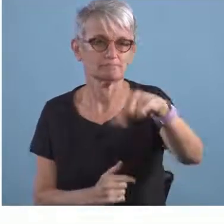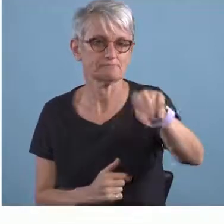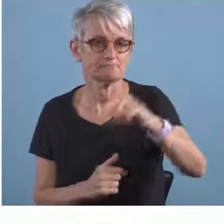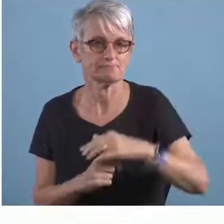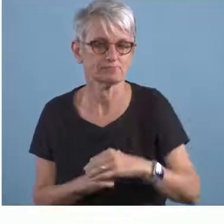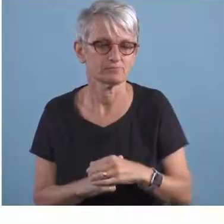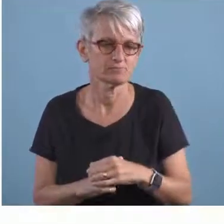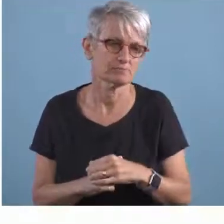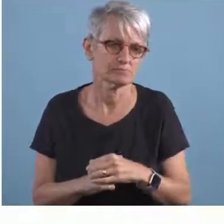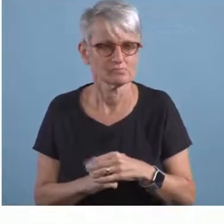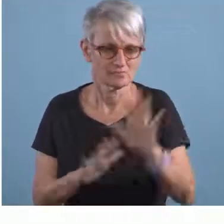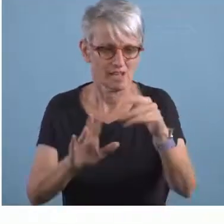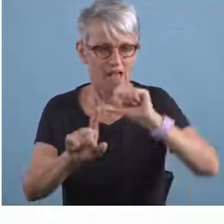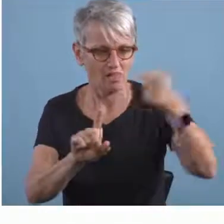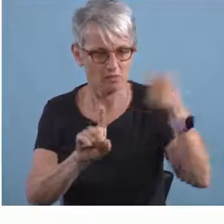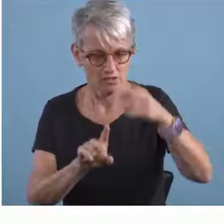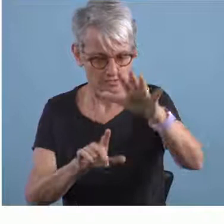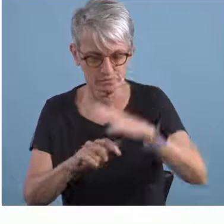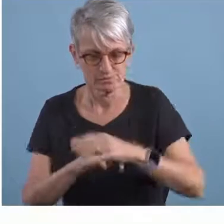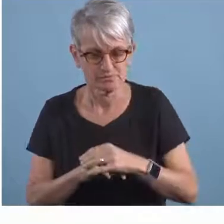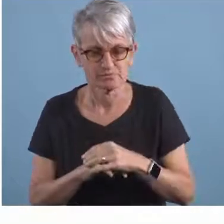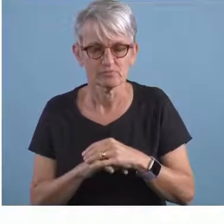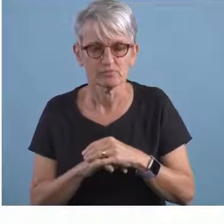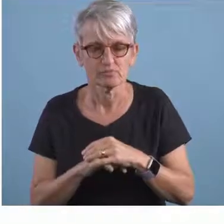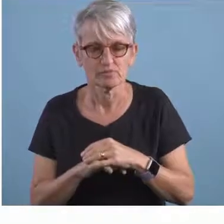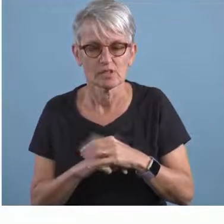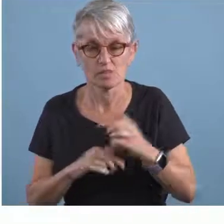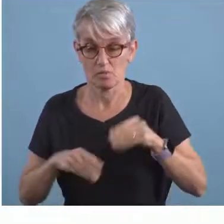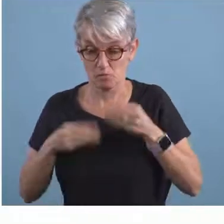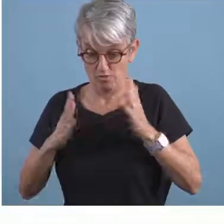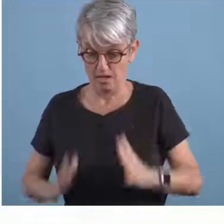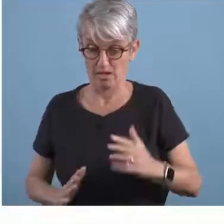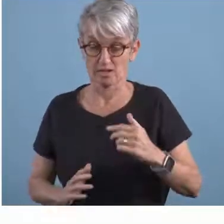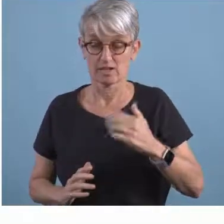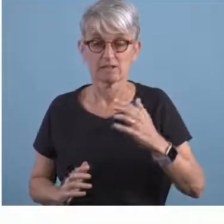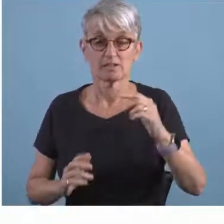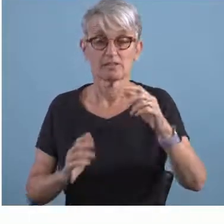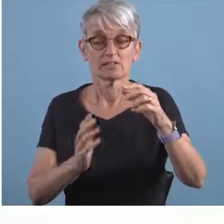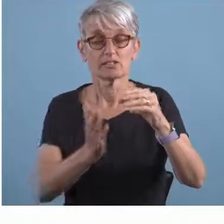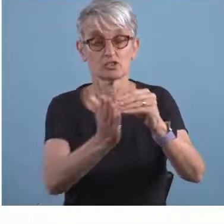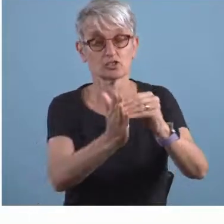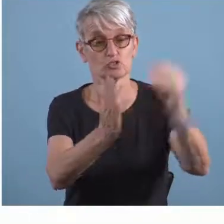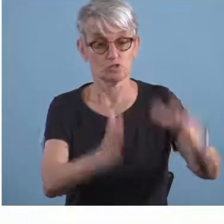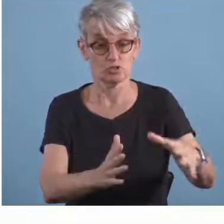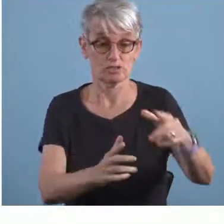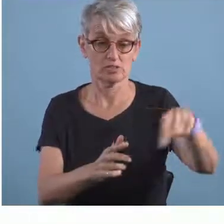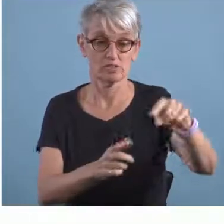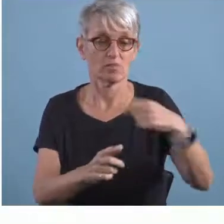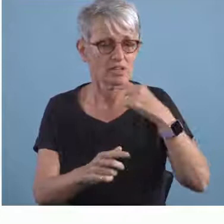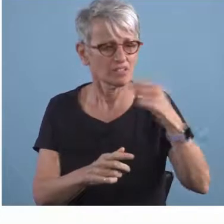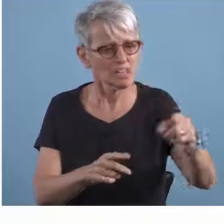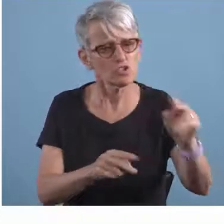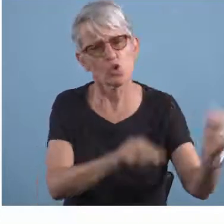let me make another point as a provider. You can go back, I have my students in our clinic here do this all the time. I say, look at your